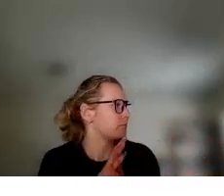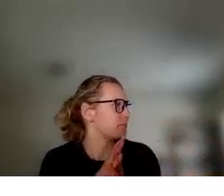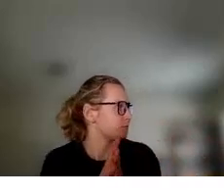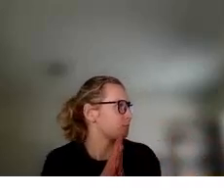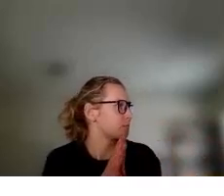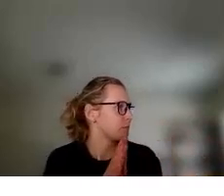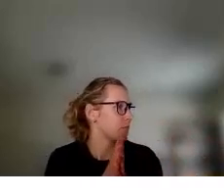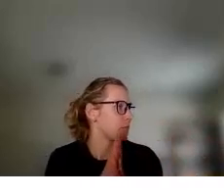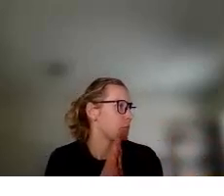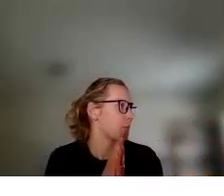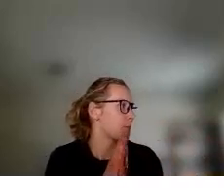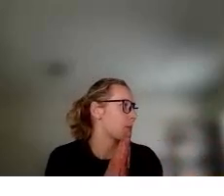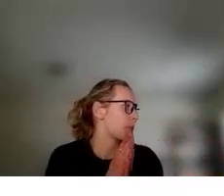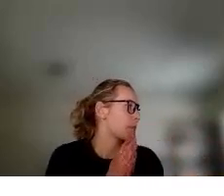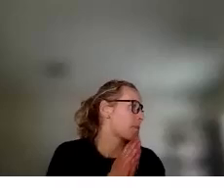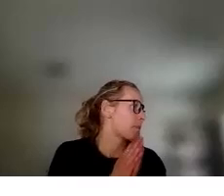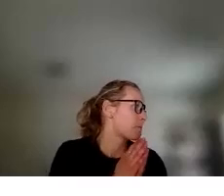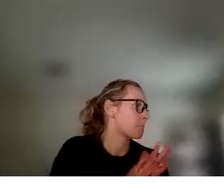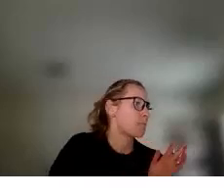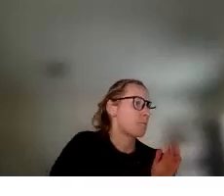services.